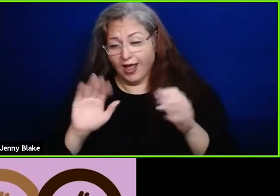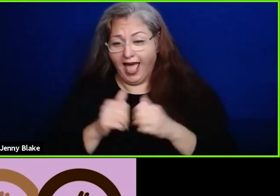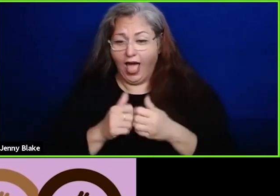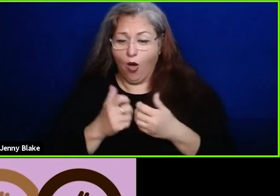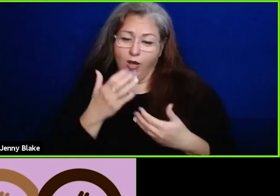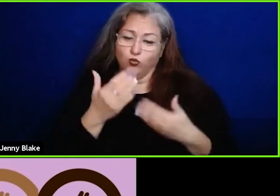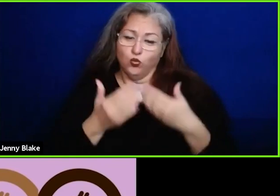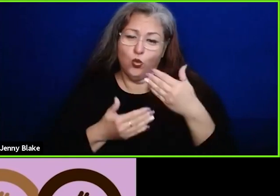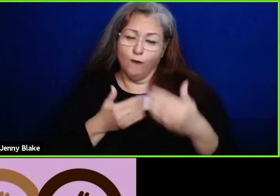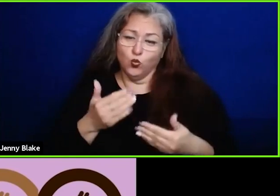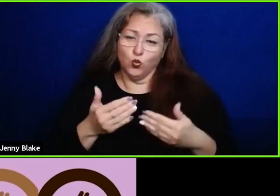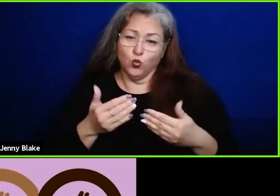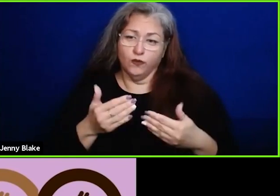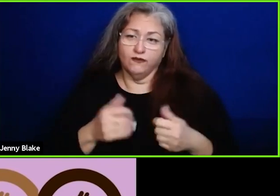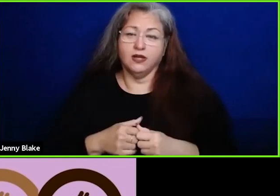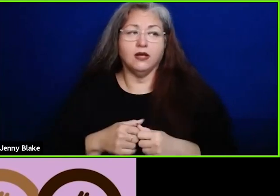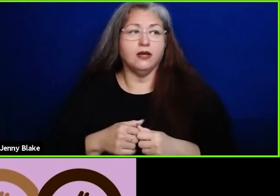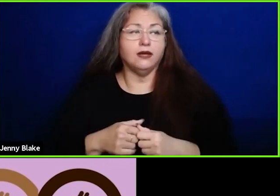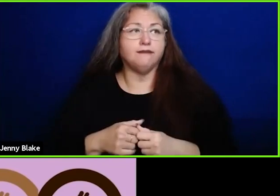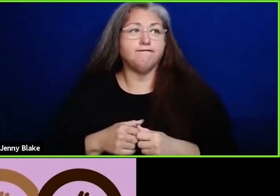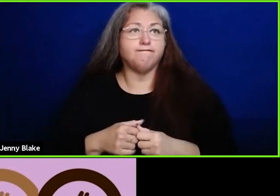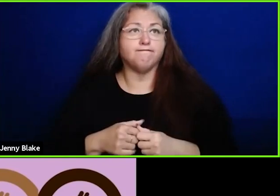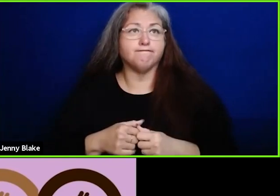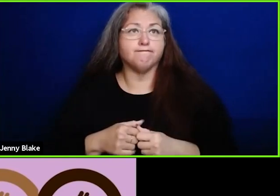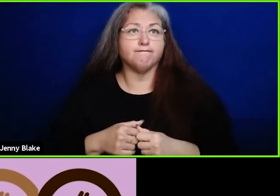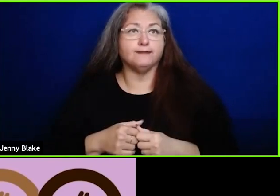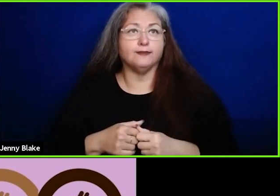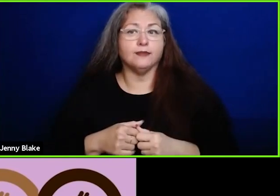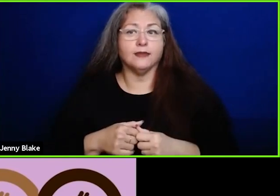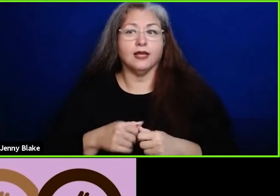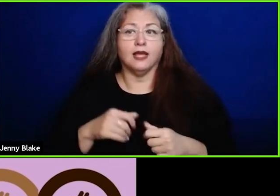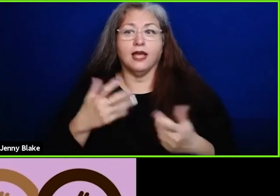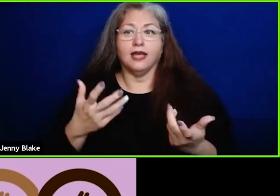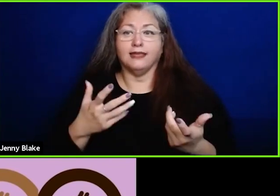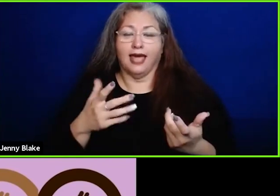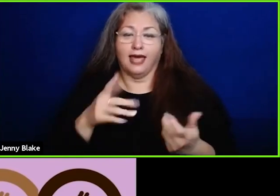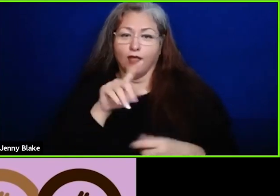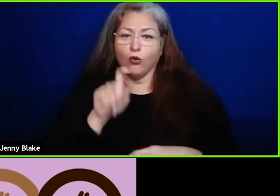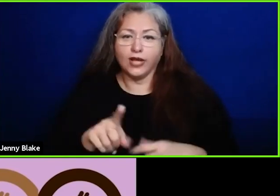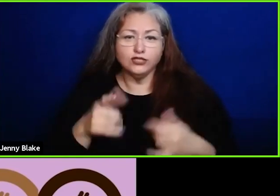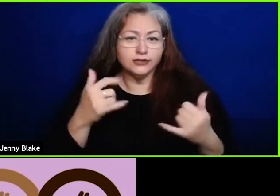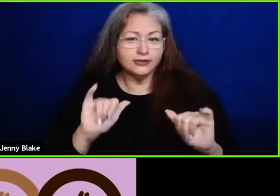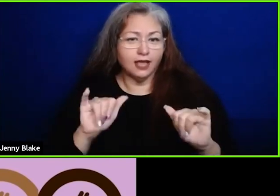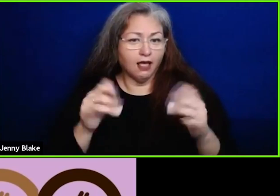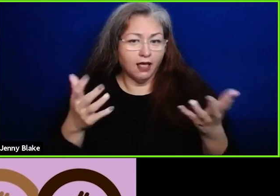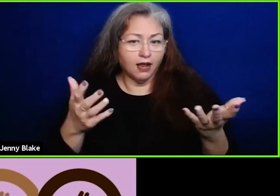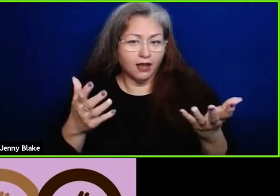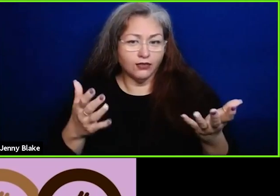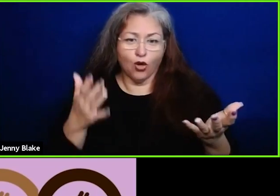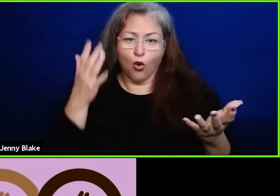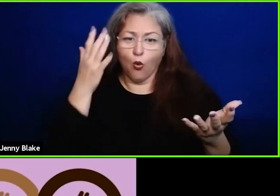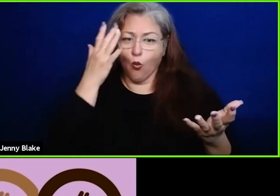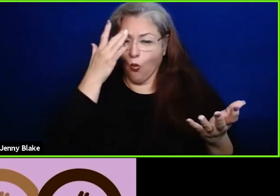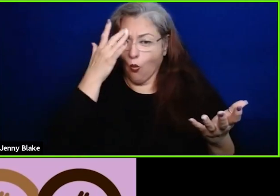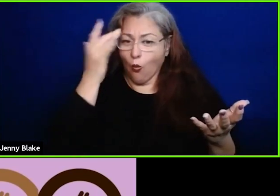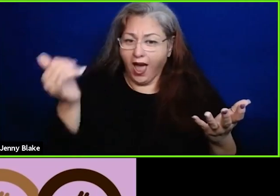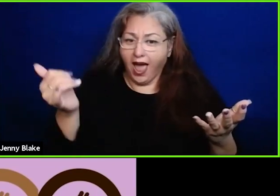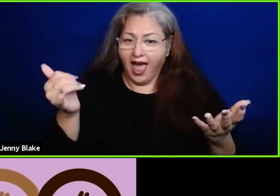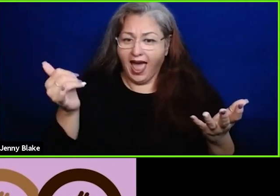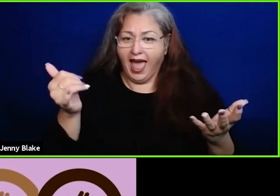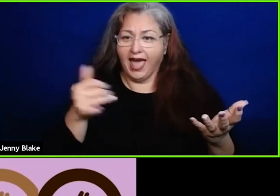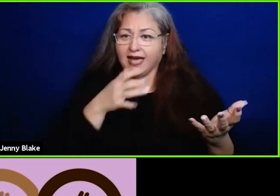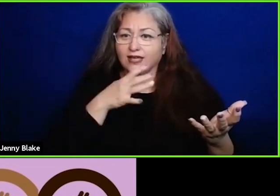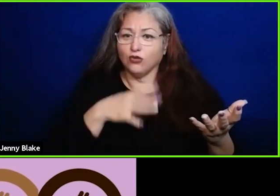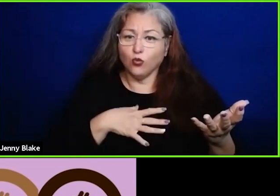things forward. And the question remains is like, why aren't these women